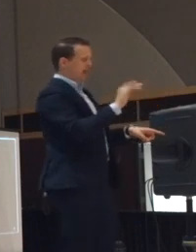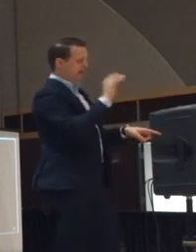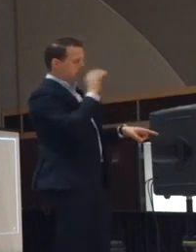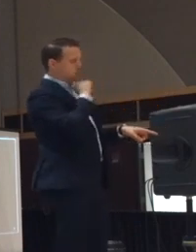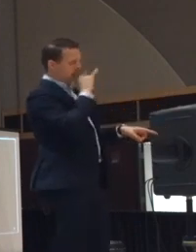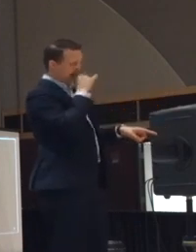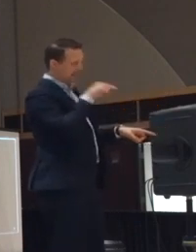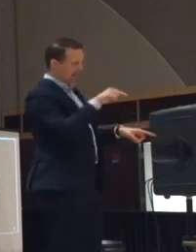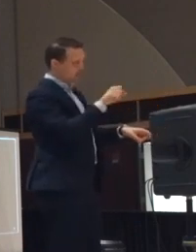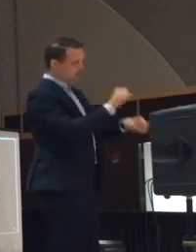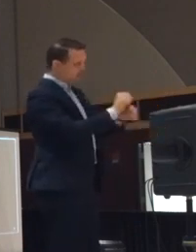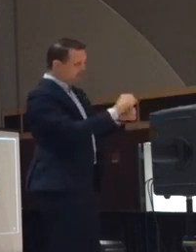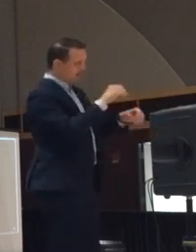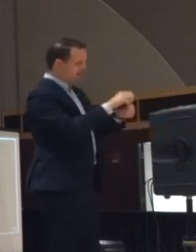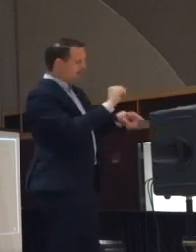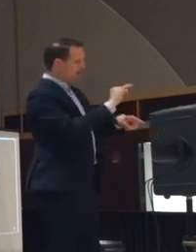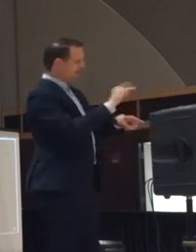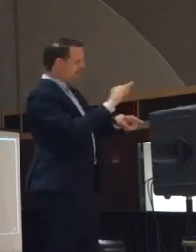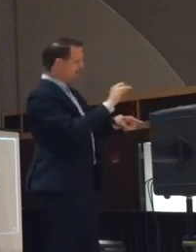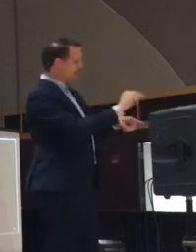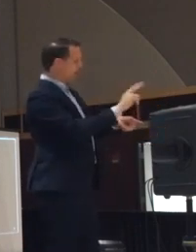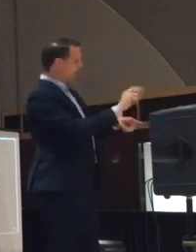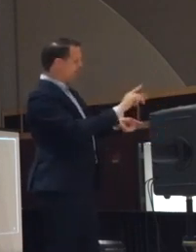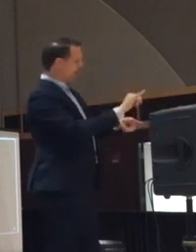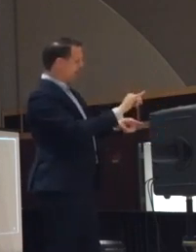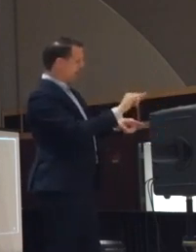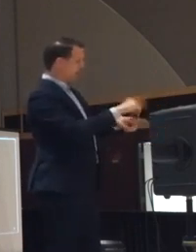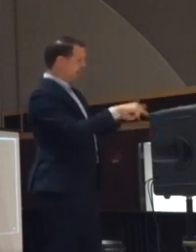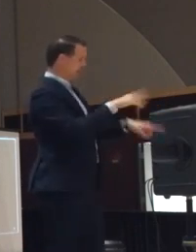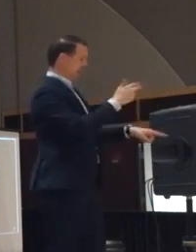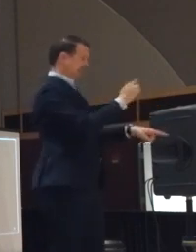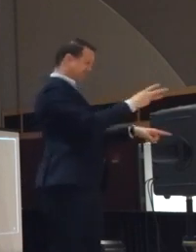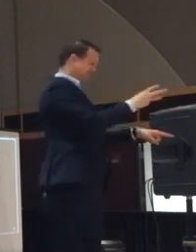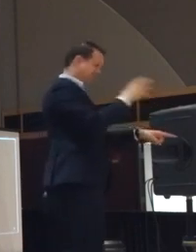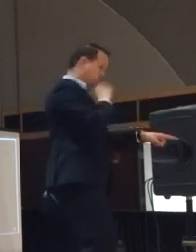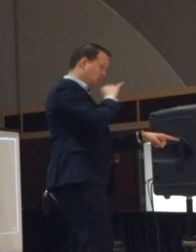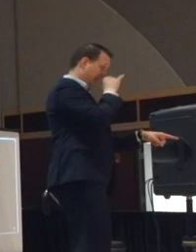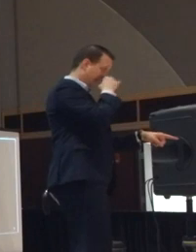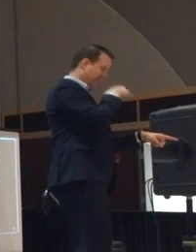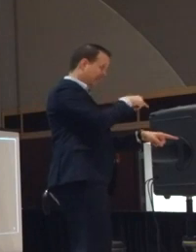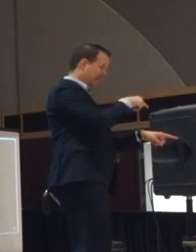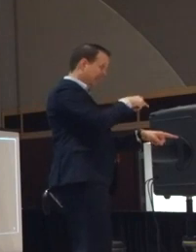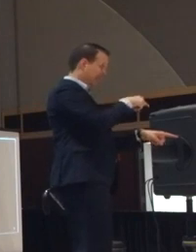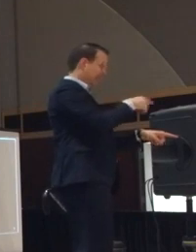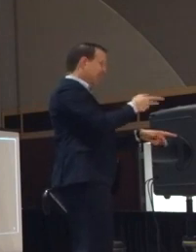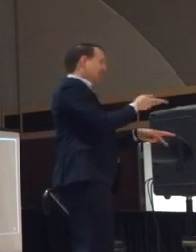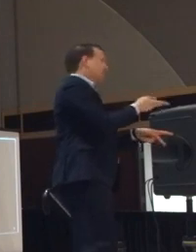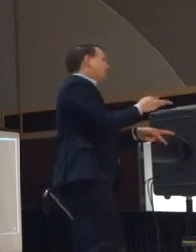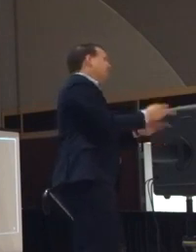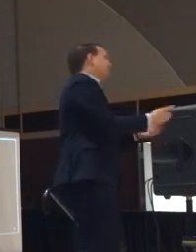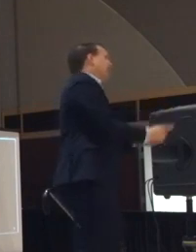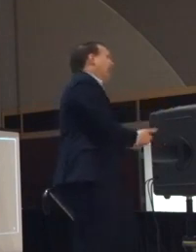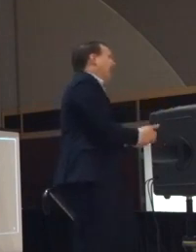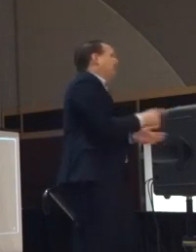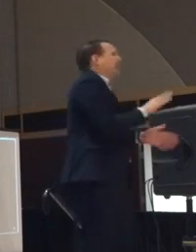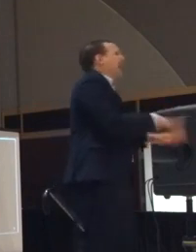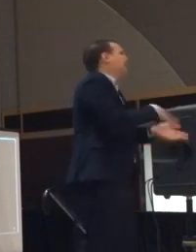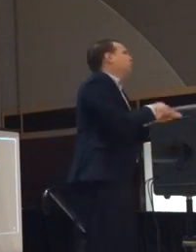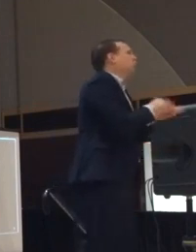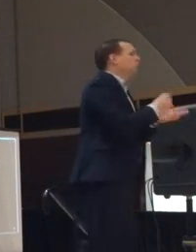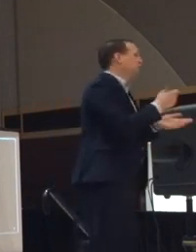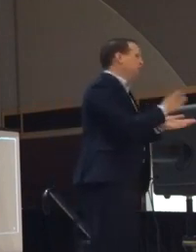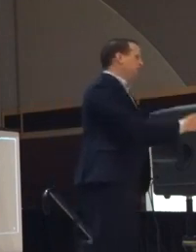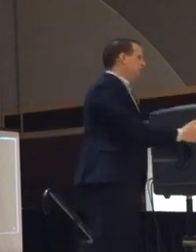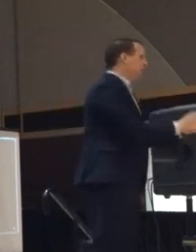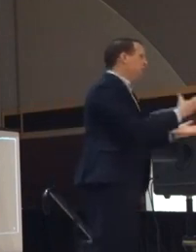kid that's working in Silicon Valley. But the 16-year-old kid is getting babied and hasn't learned shopping.